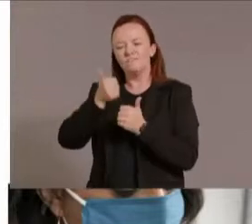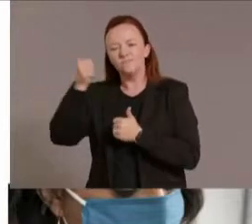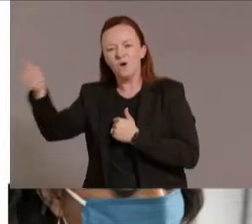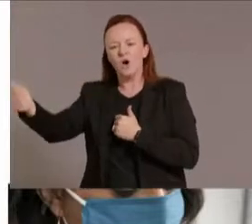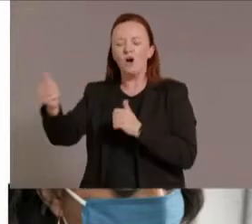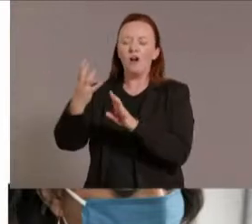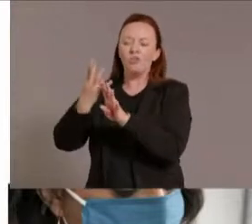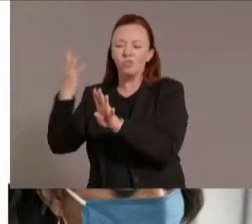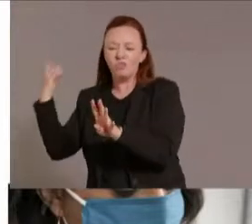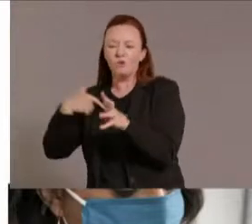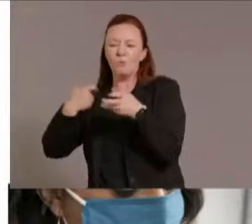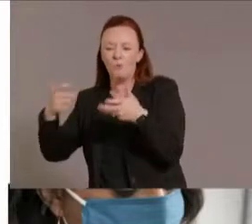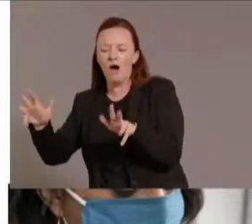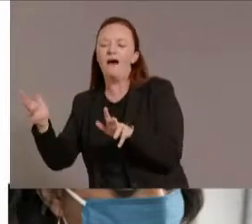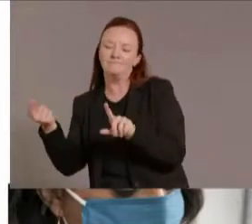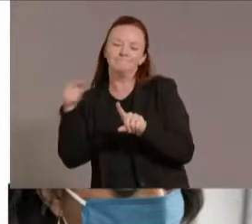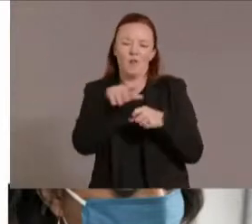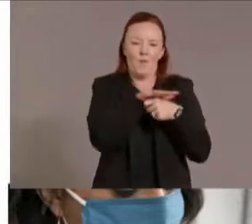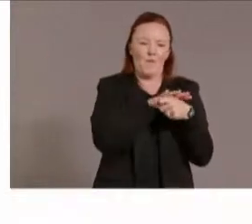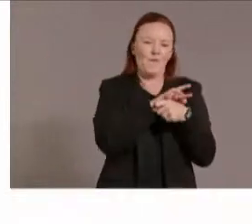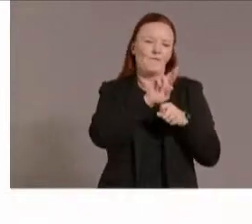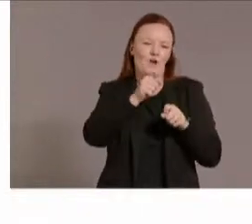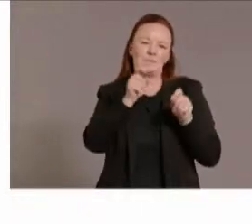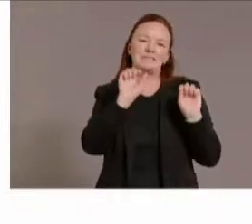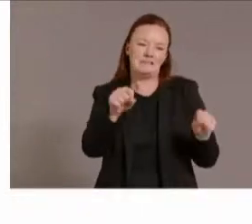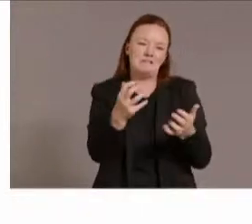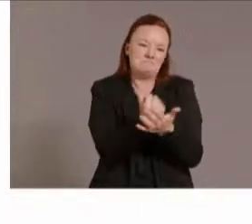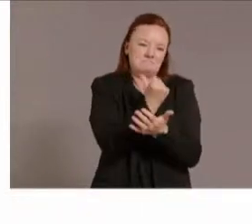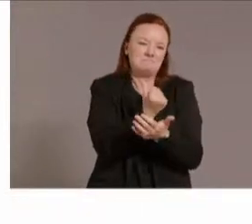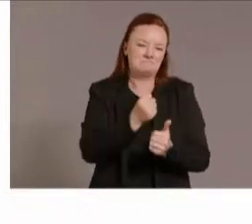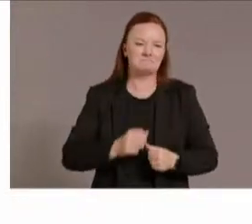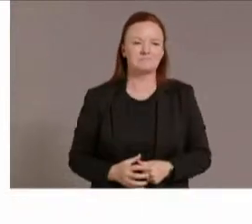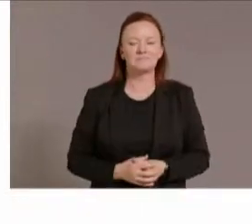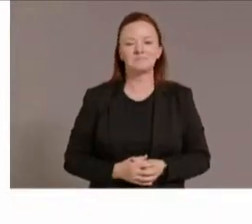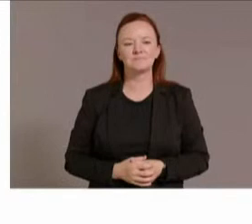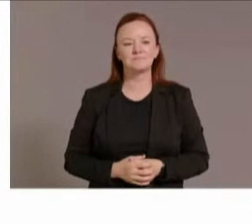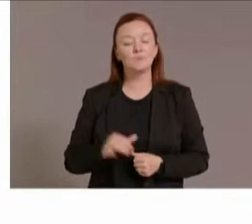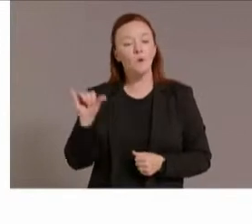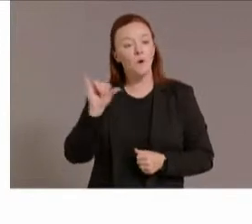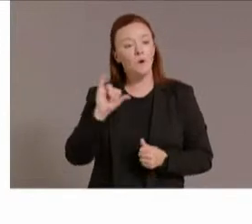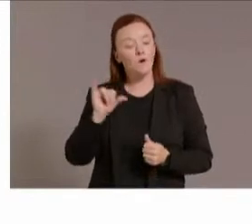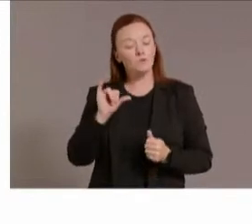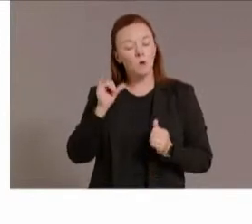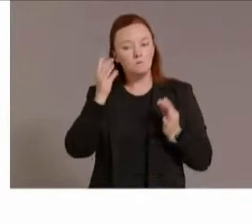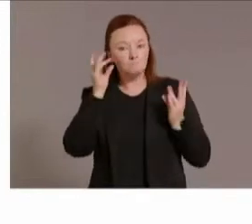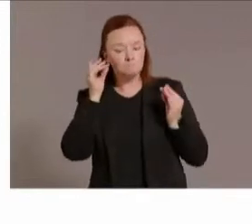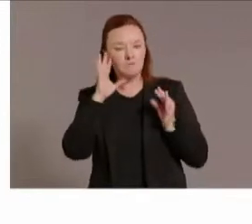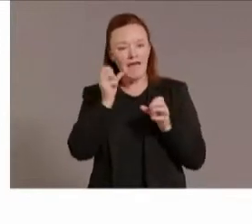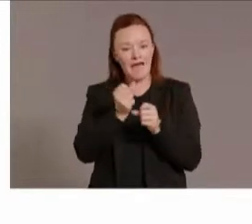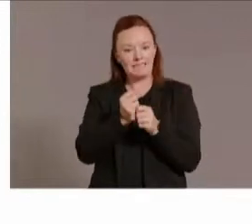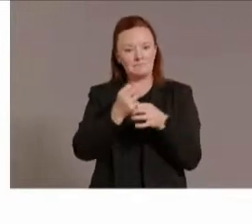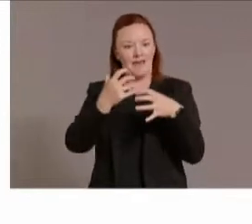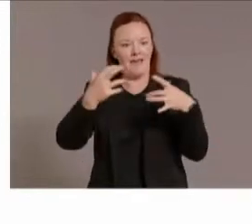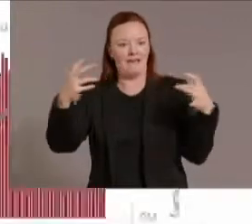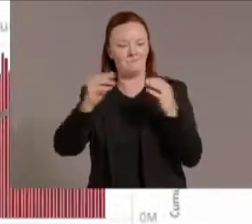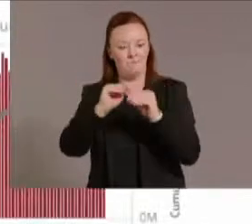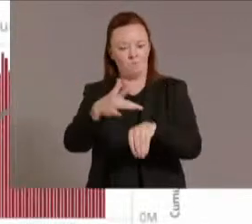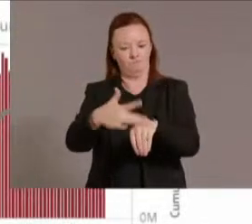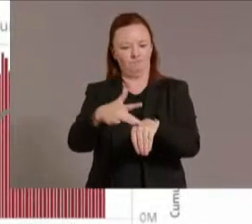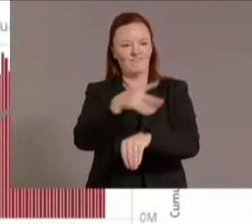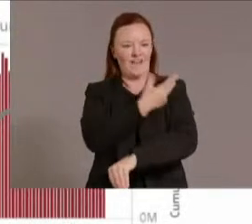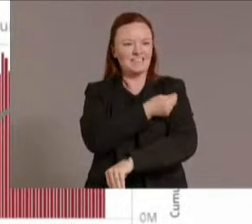local pharmacy to get vaccinated. And now we are looking at expanding vaccine availability throughout the state.